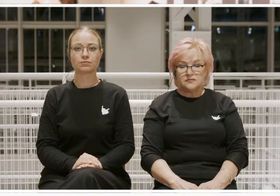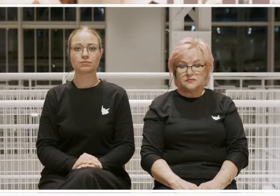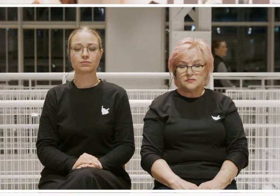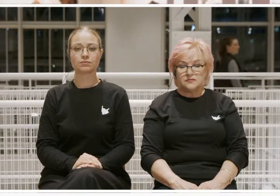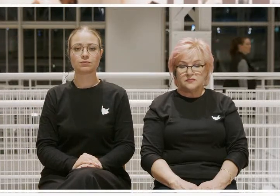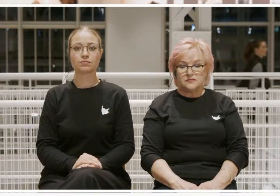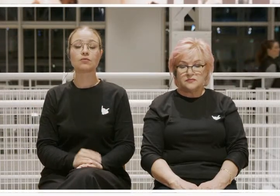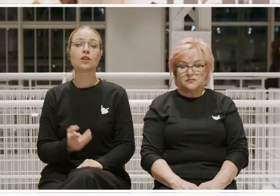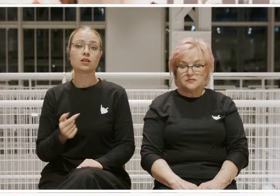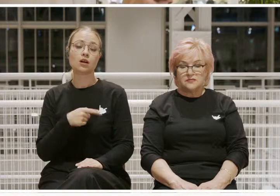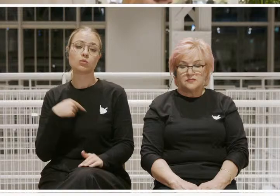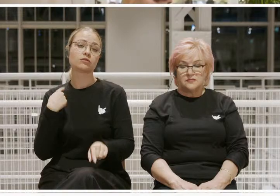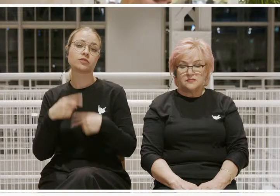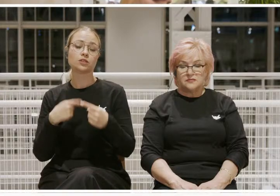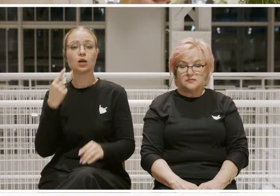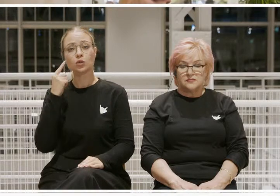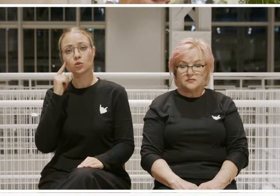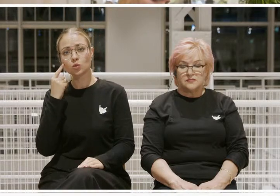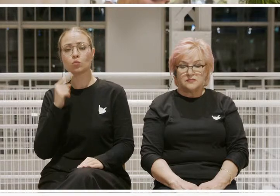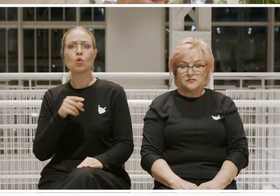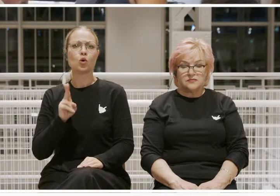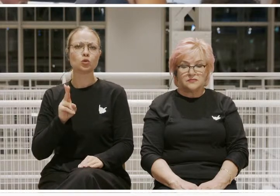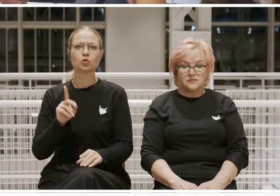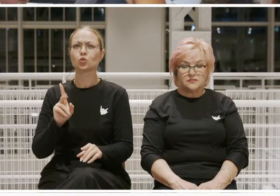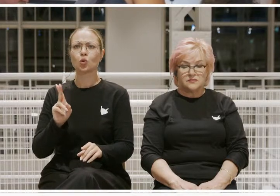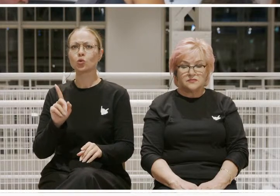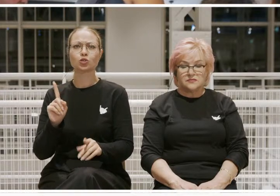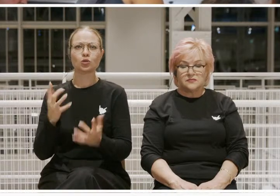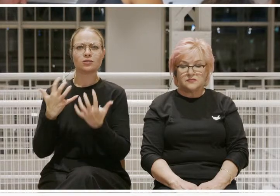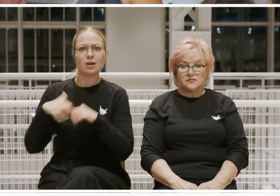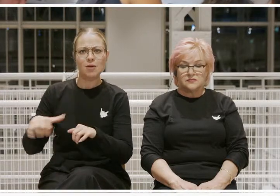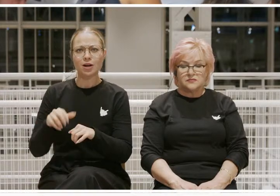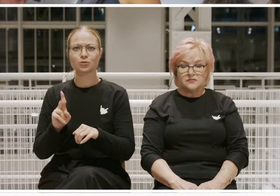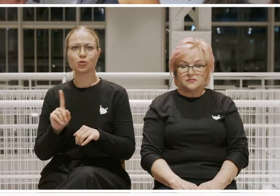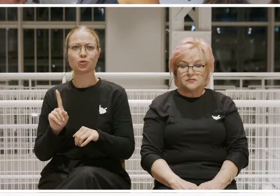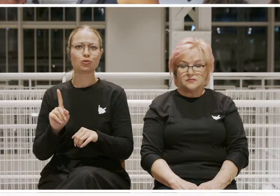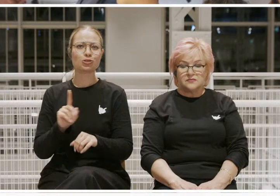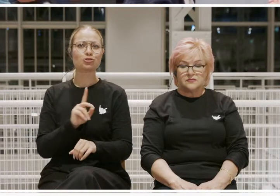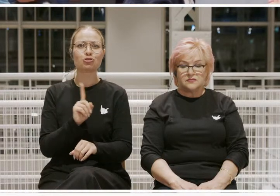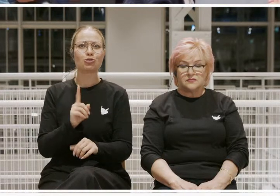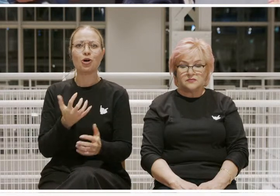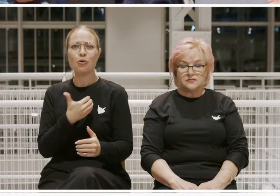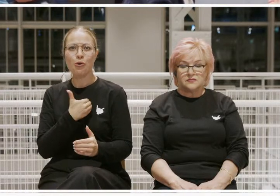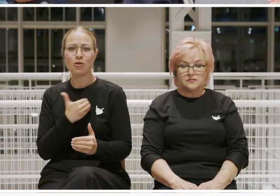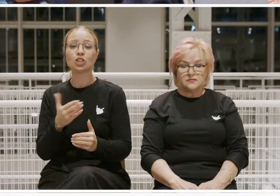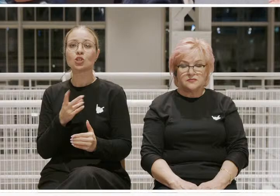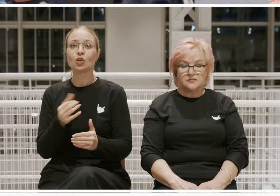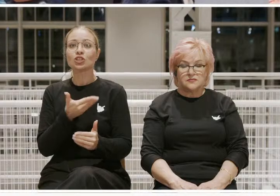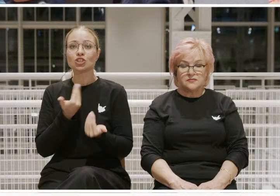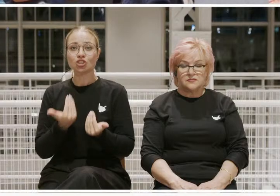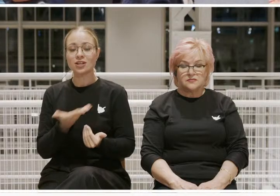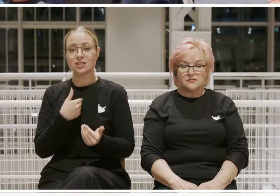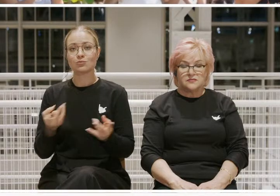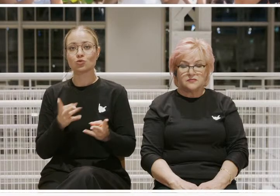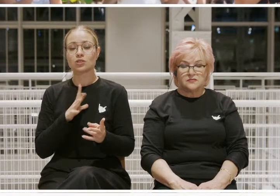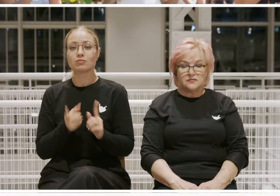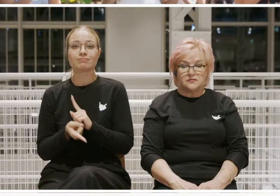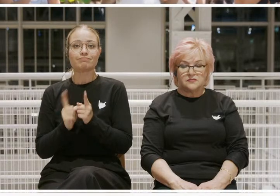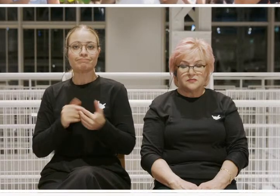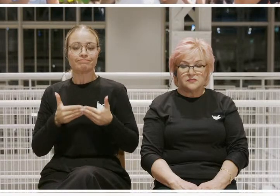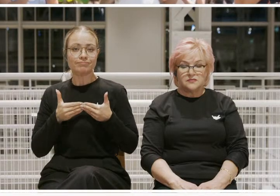take something from us. And hospitality and generosity, I think, are the first steps of having a more peaceful